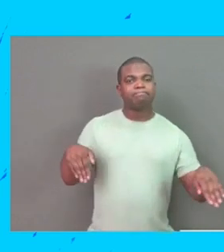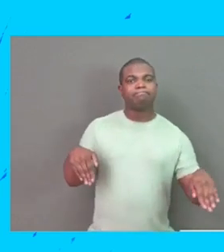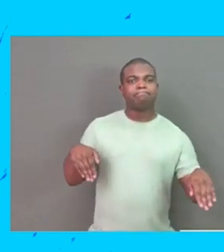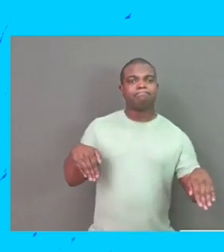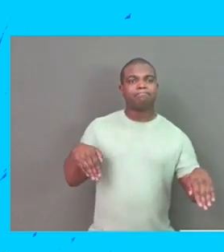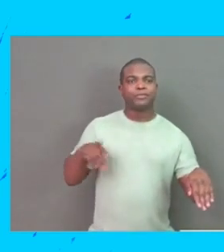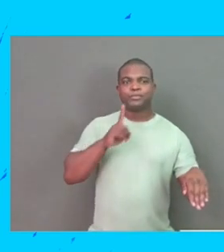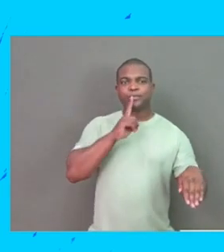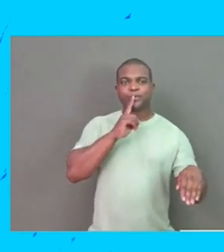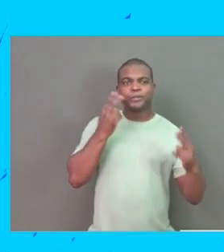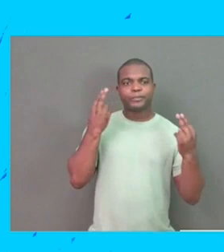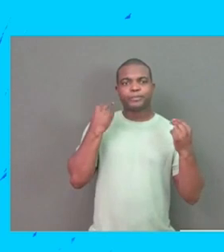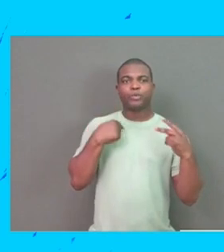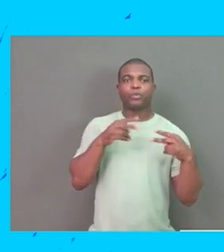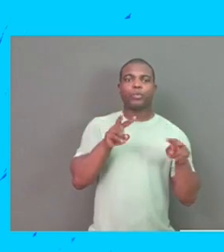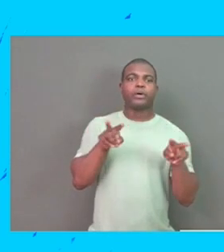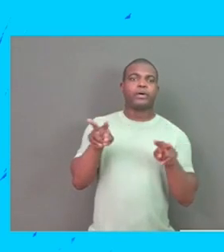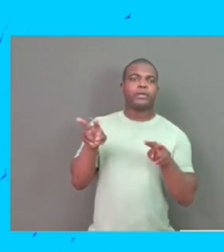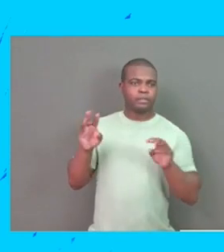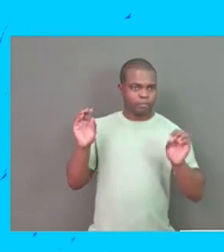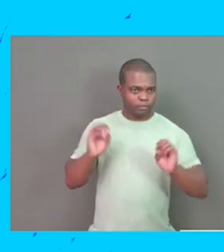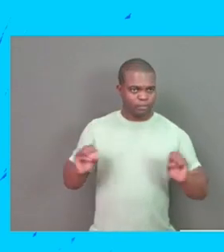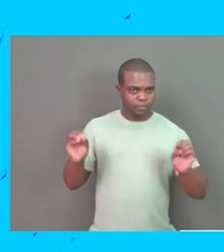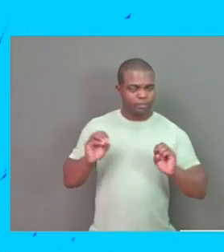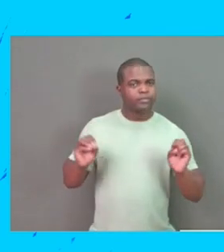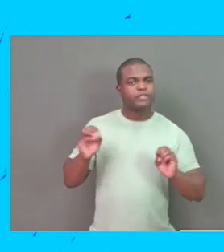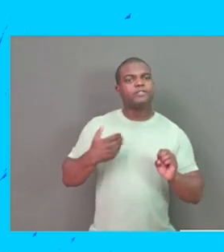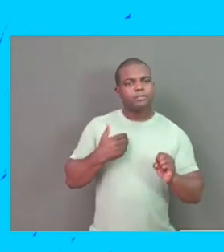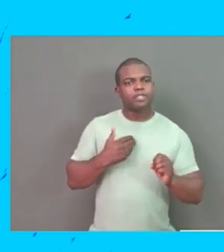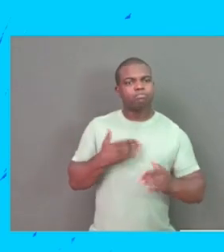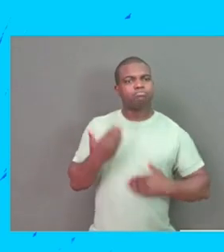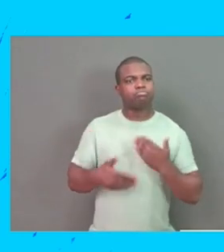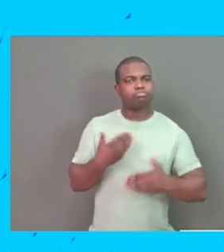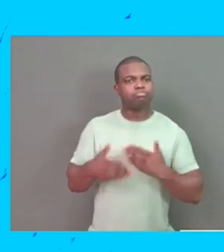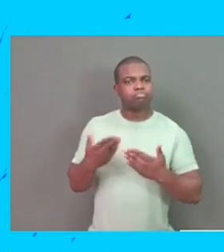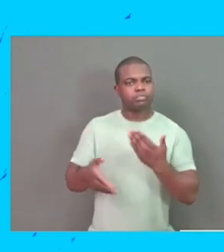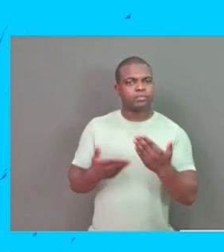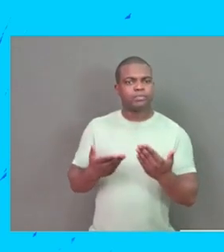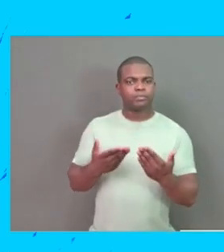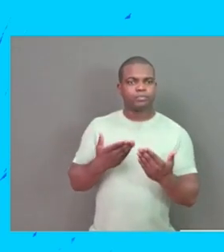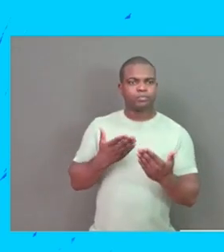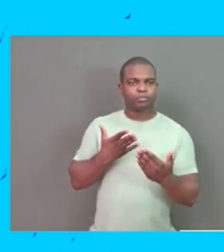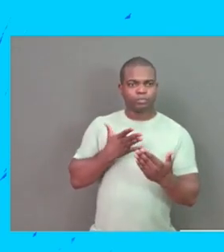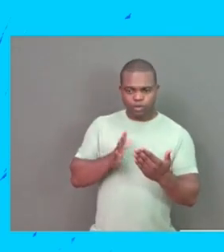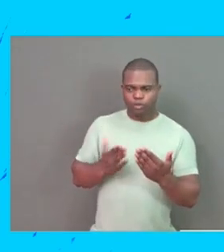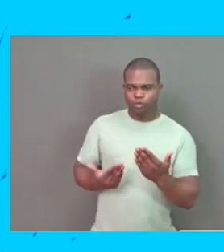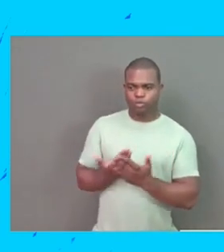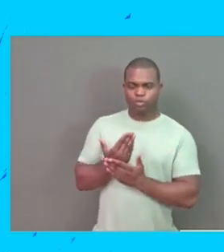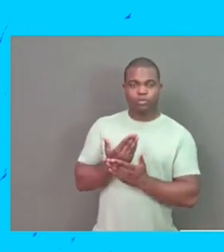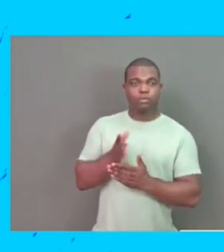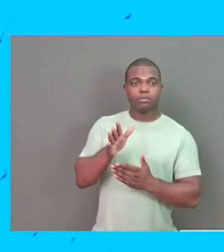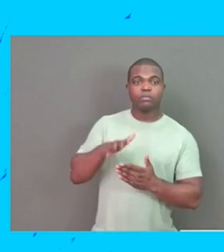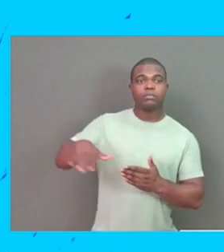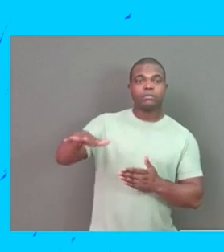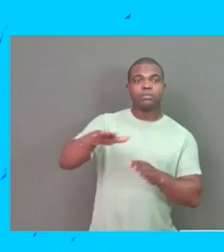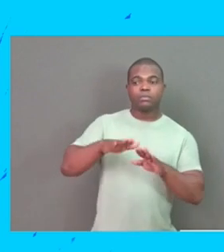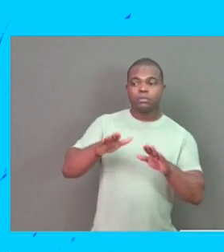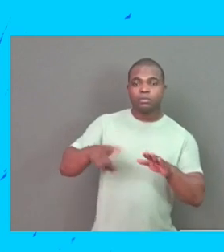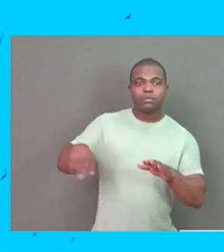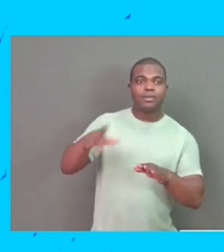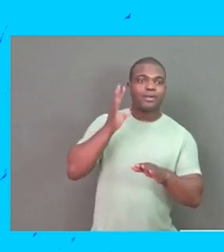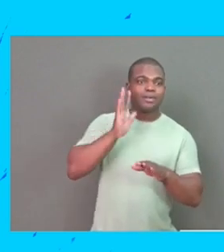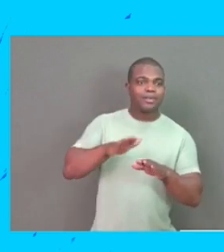its unique mission is to make this generation of girls the generation of yes, that through sports, a